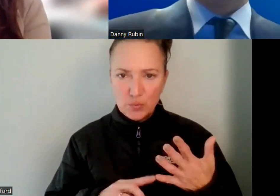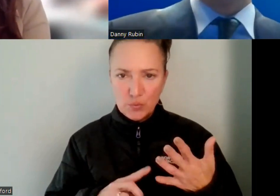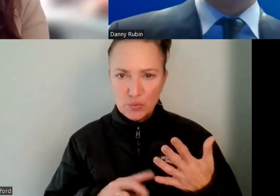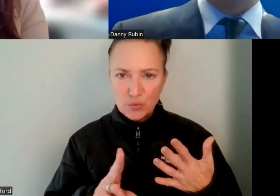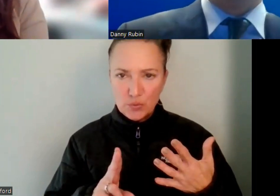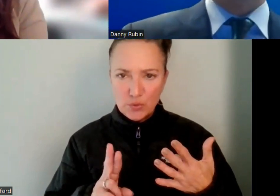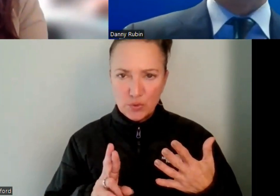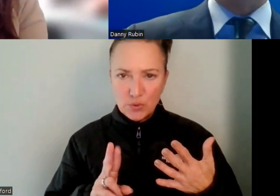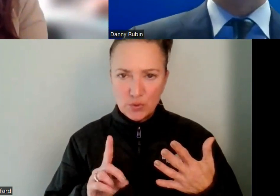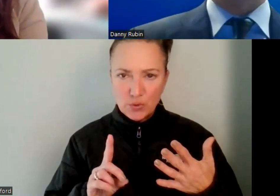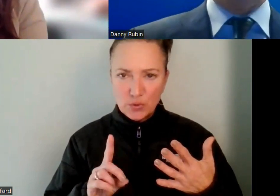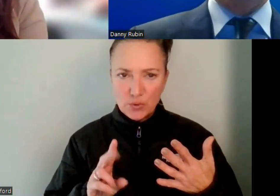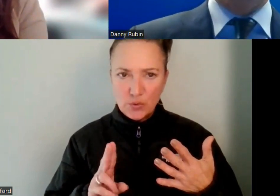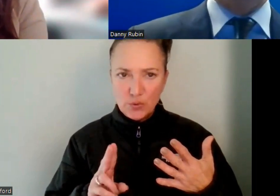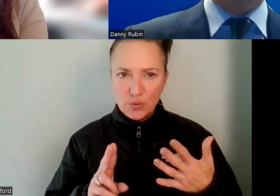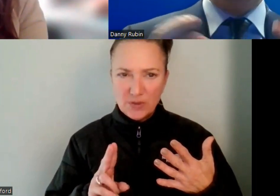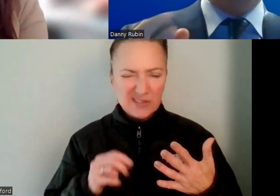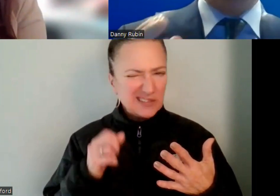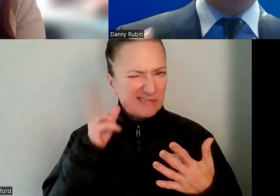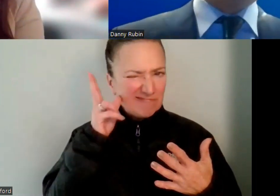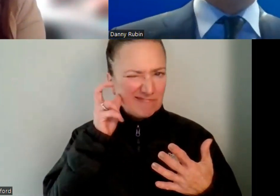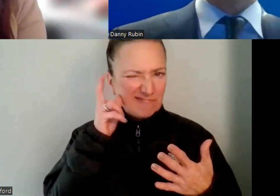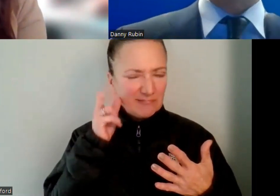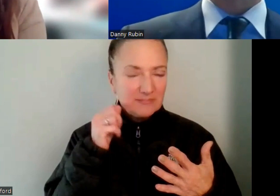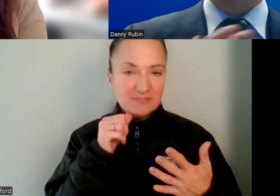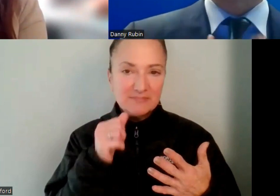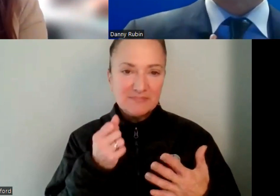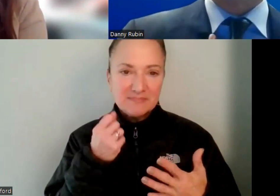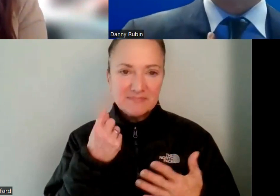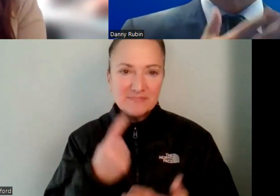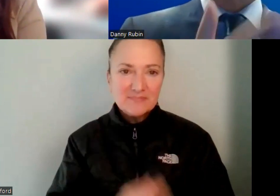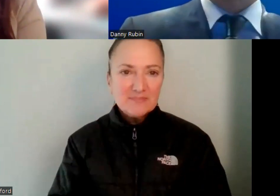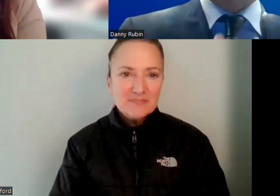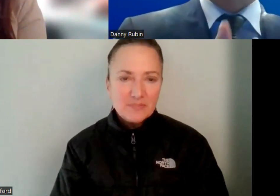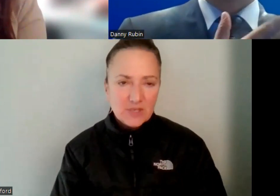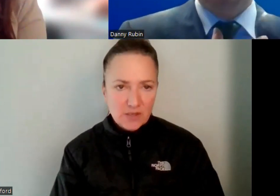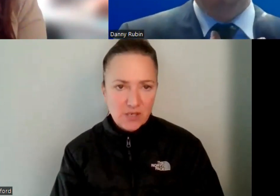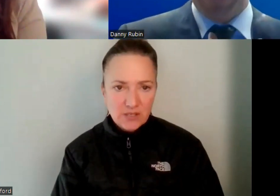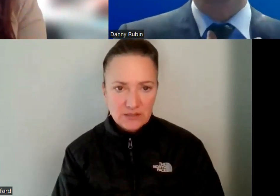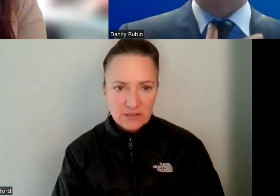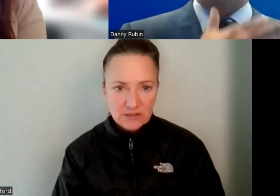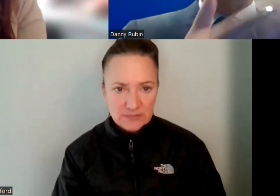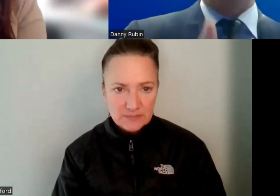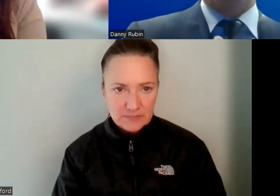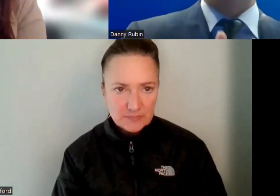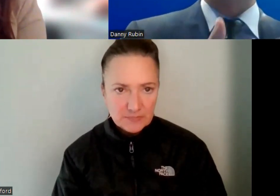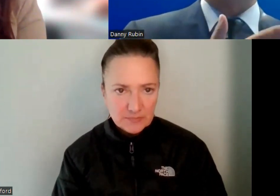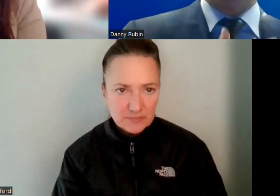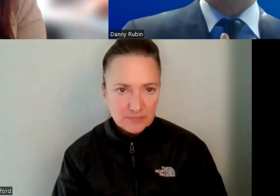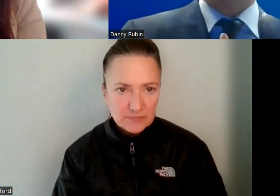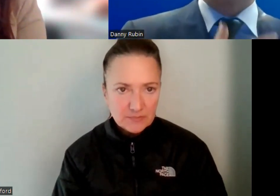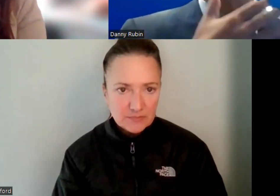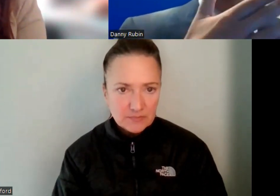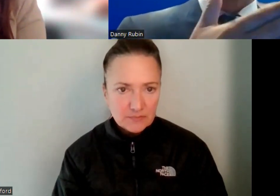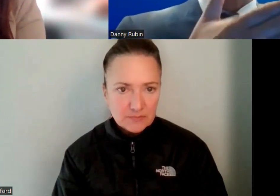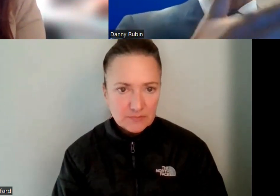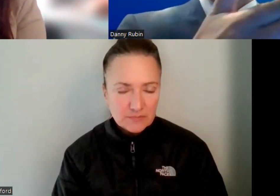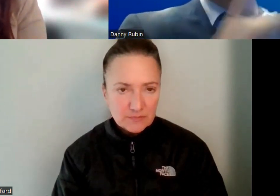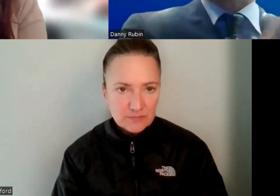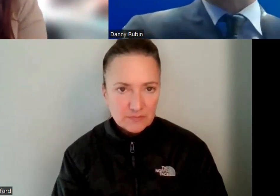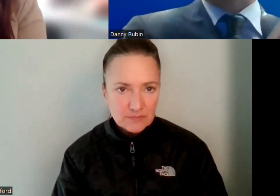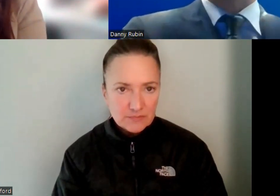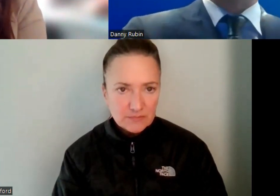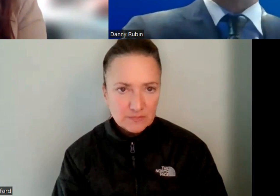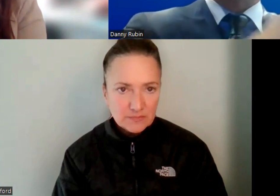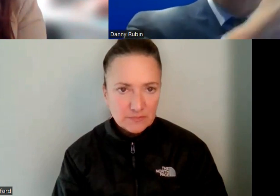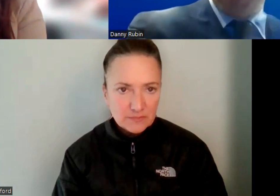you. Mhm. I didn't, I thought I said undu or something and I didn't catch it right away. And again, let's imagine that, I want to, let's